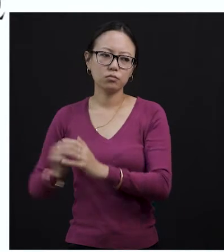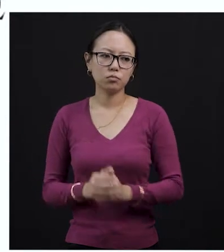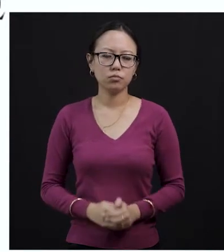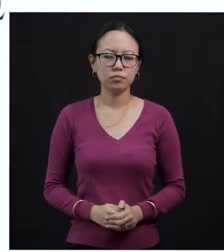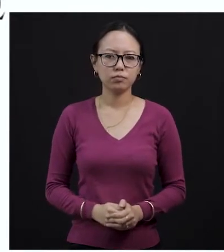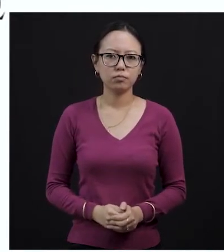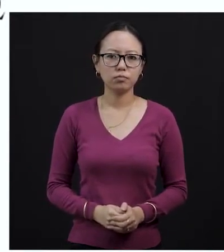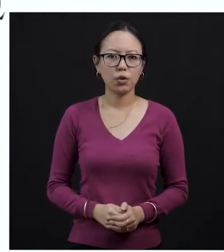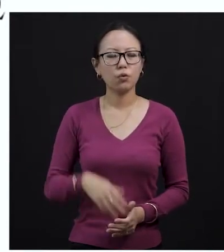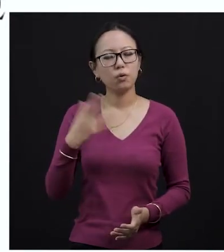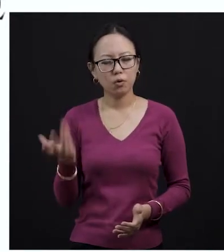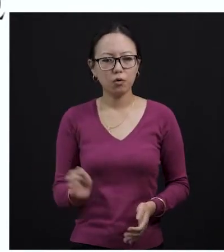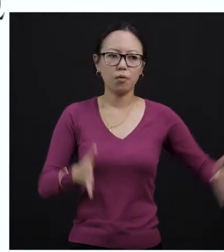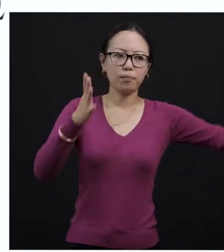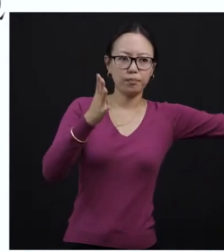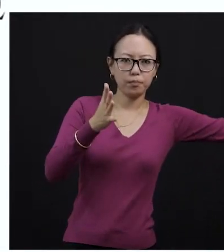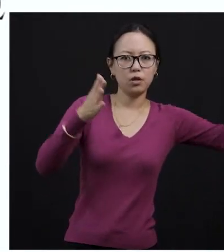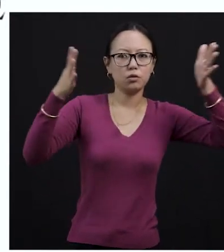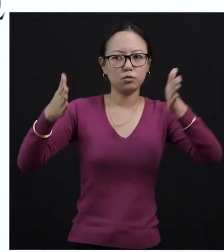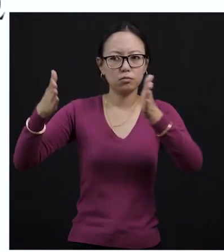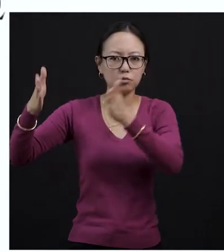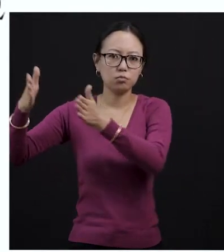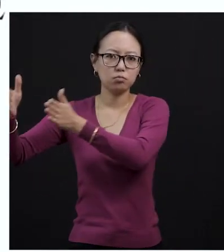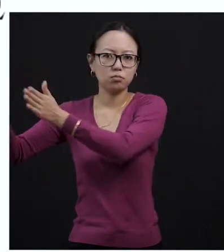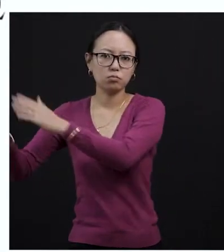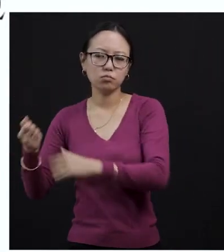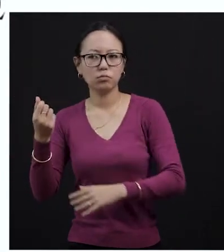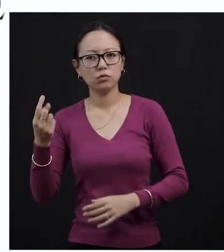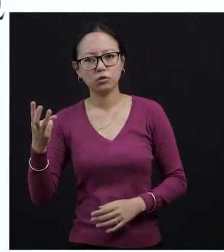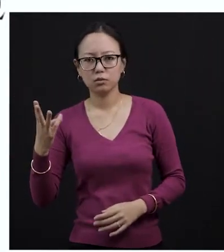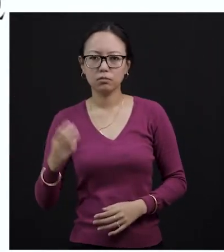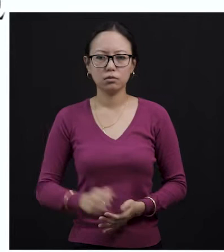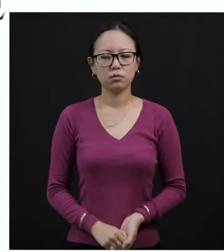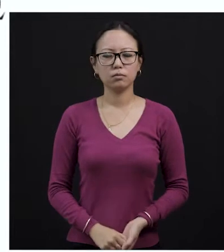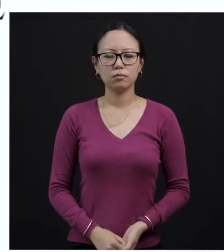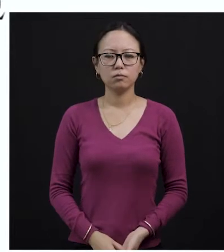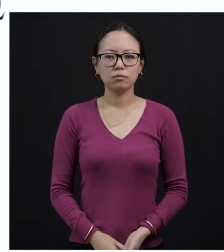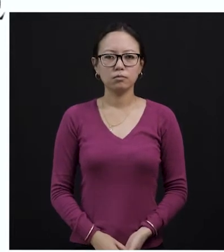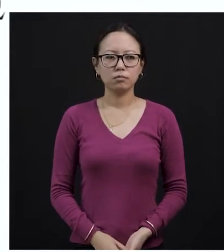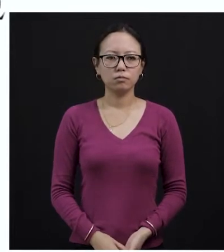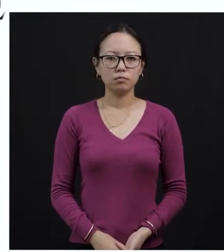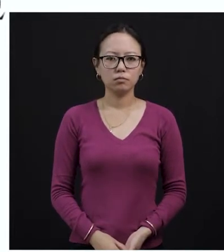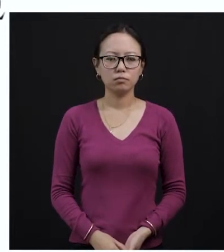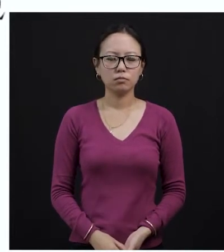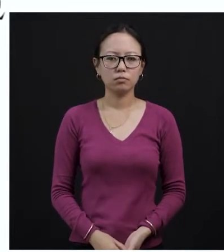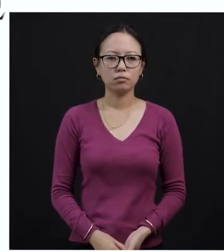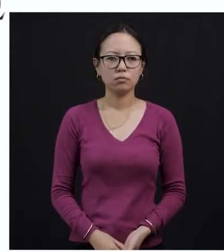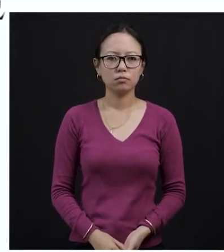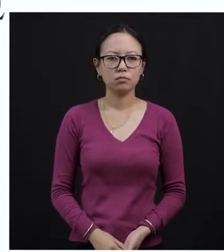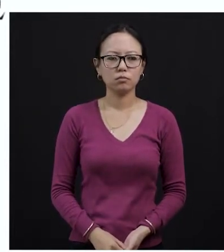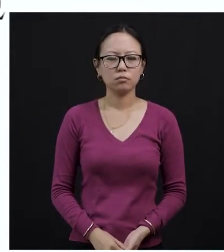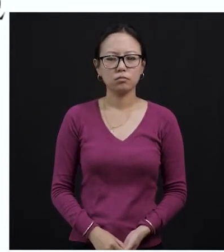and vice versa, from greatest to smallest. All right. So we're going to learn